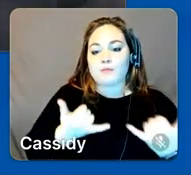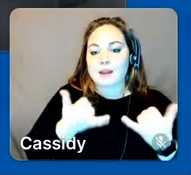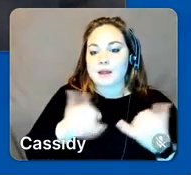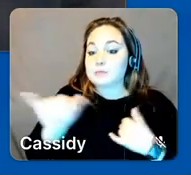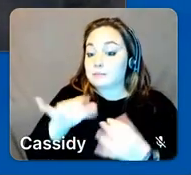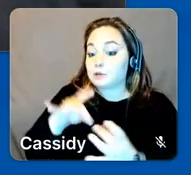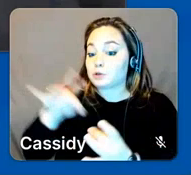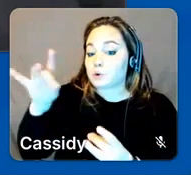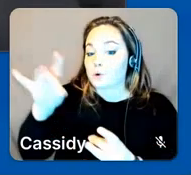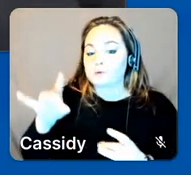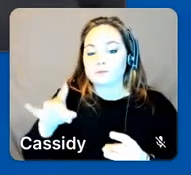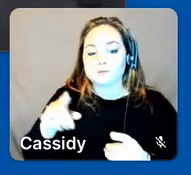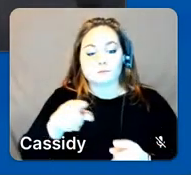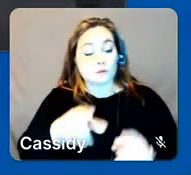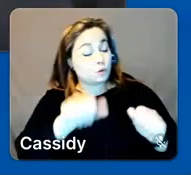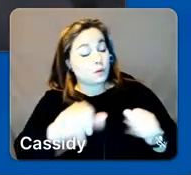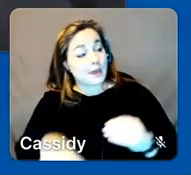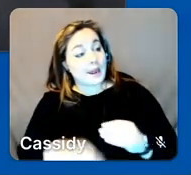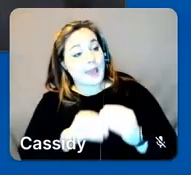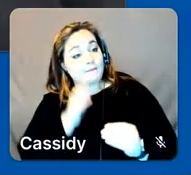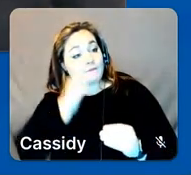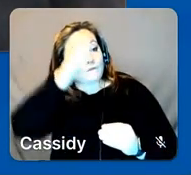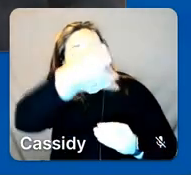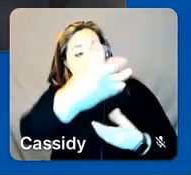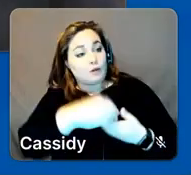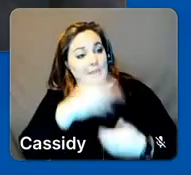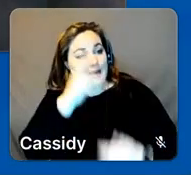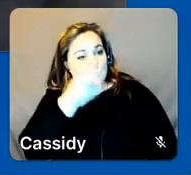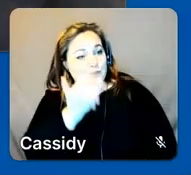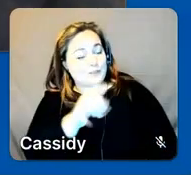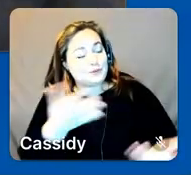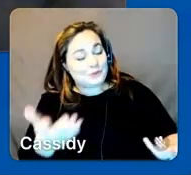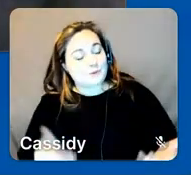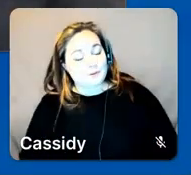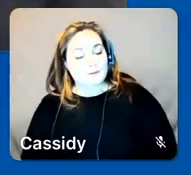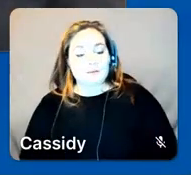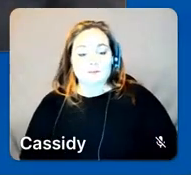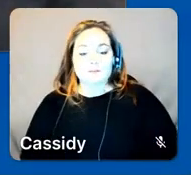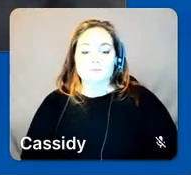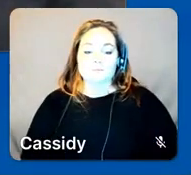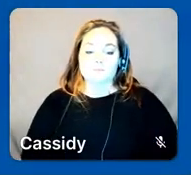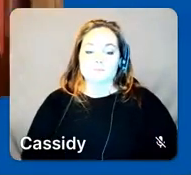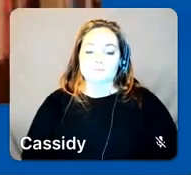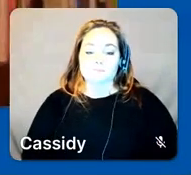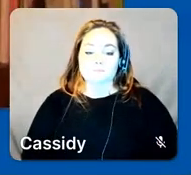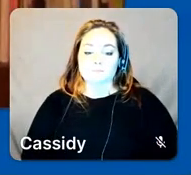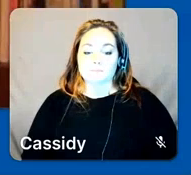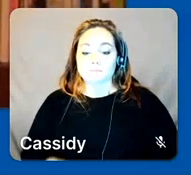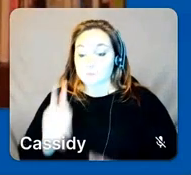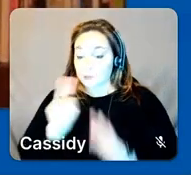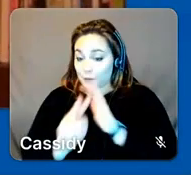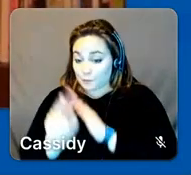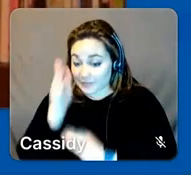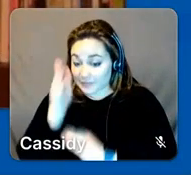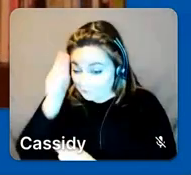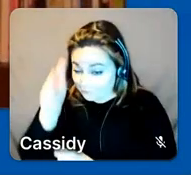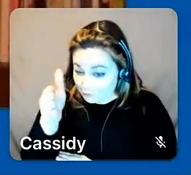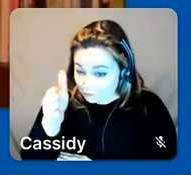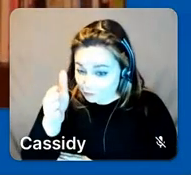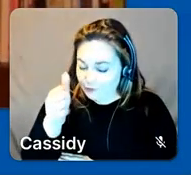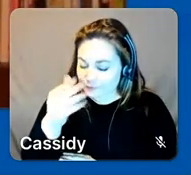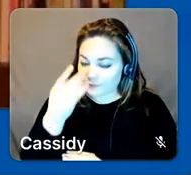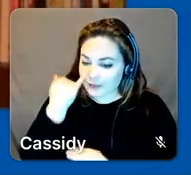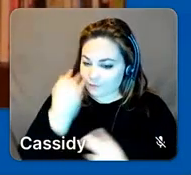could add future to history there as well. I mean, yeah. Whether you're predicting the future or looking at it, the